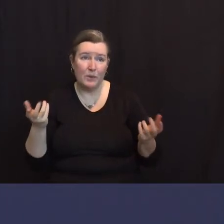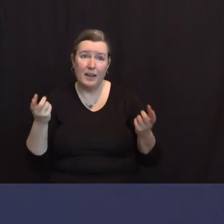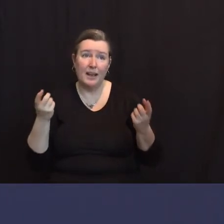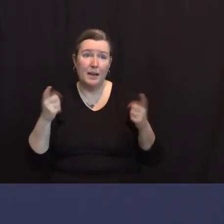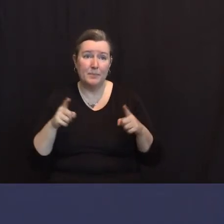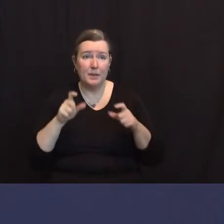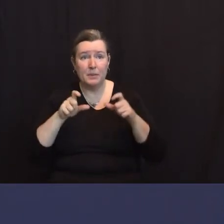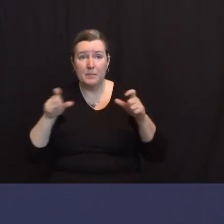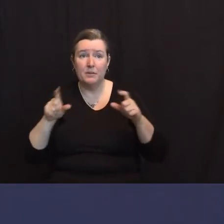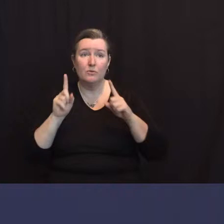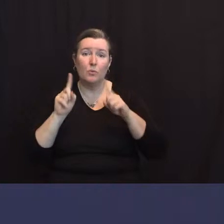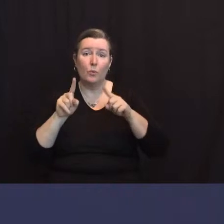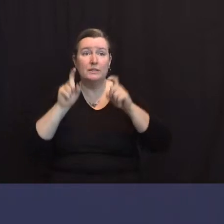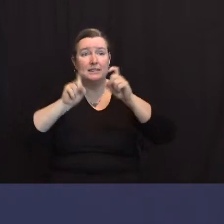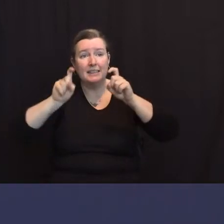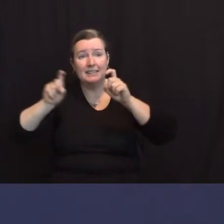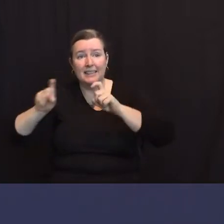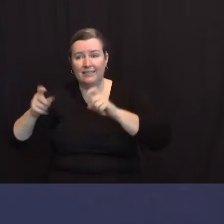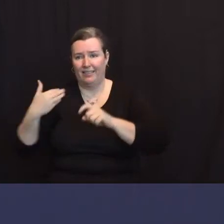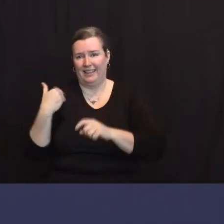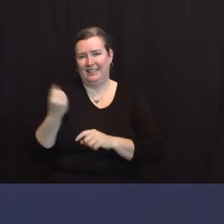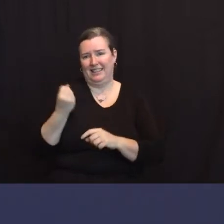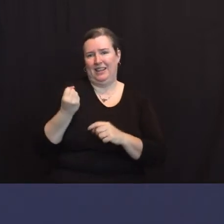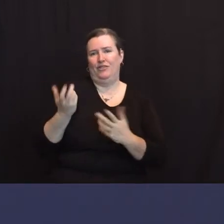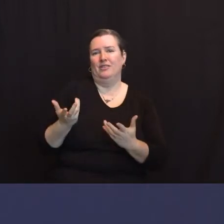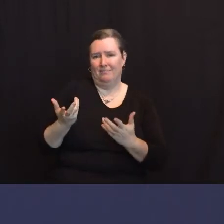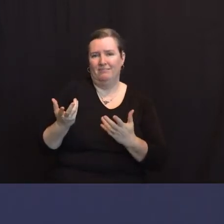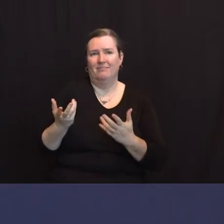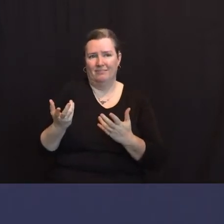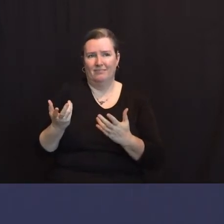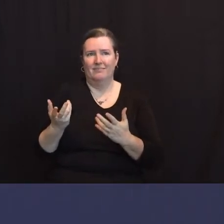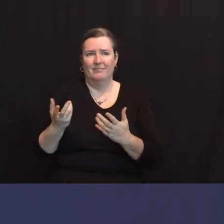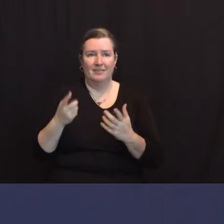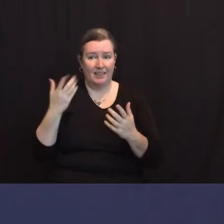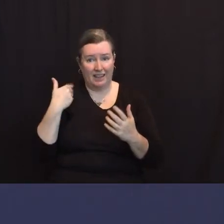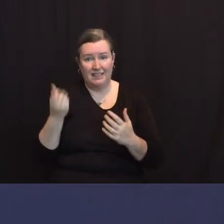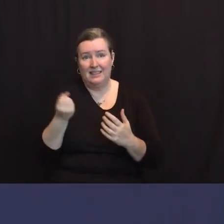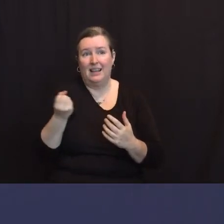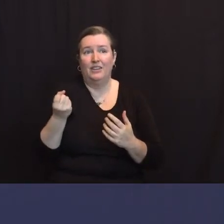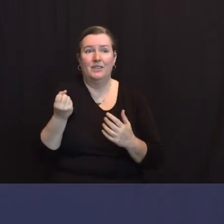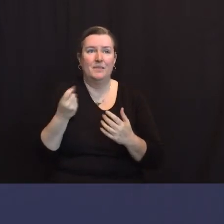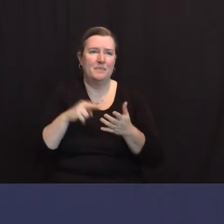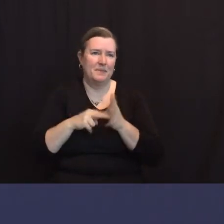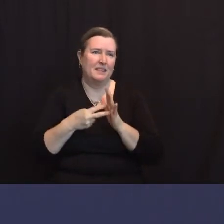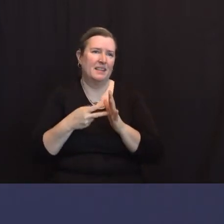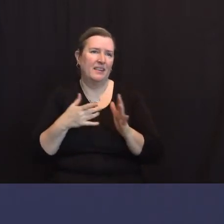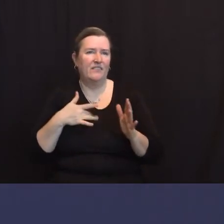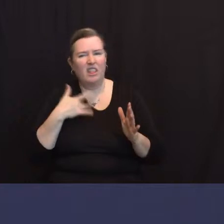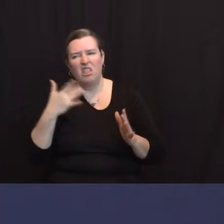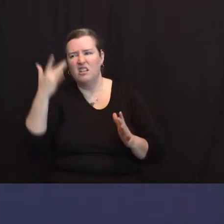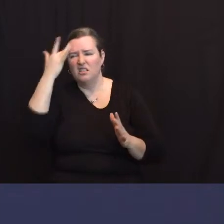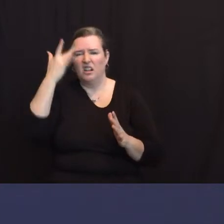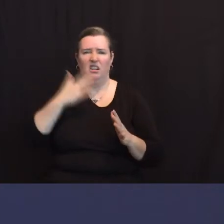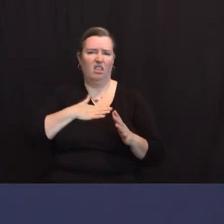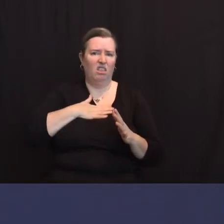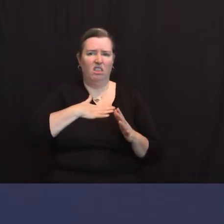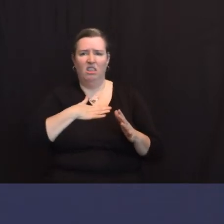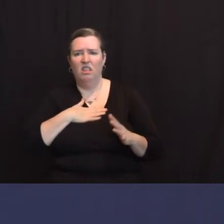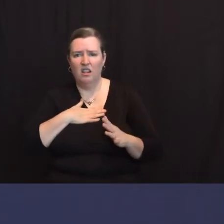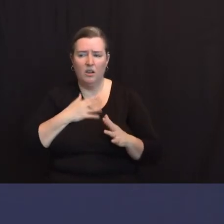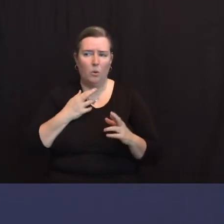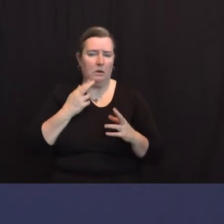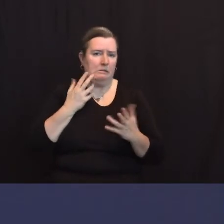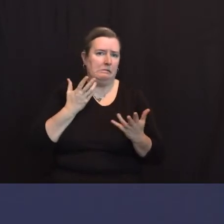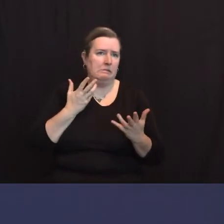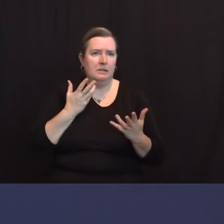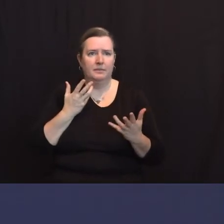said many times on the margin, you're probably on a Saturday. First of all, there are a lot fewer tests, and you're probably getting tested for a reason. You've been exposed, you don't